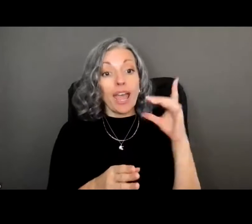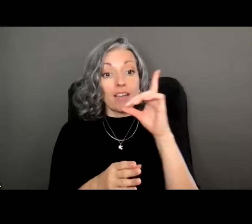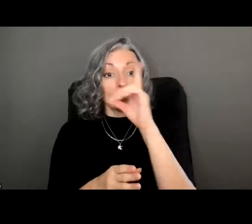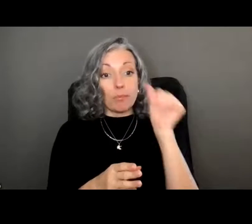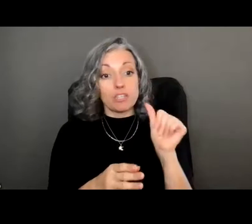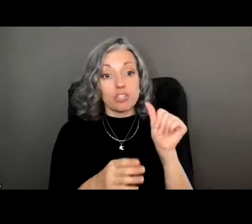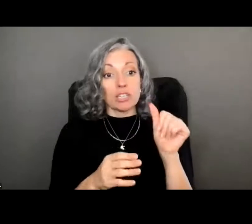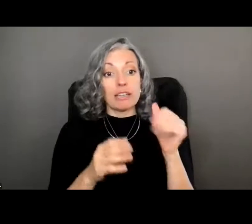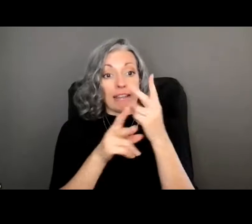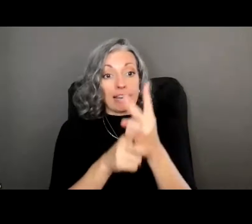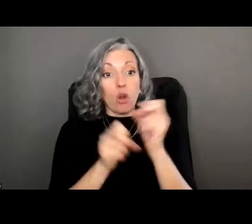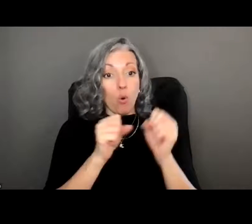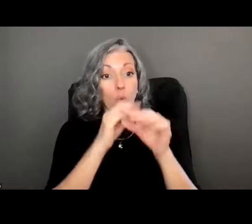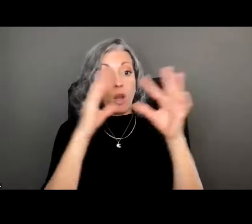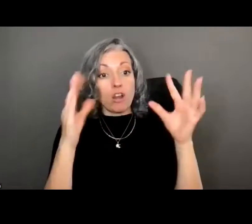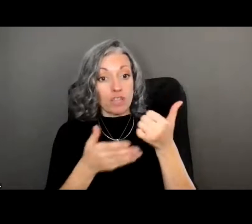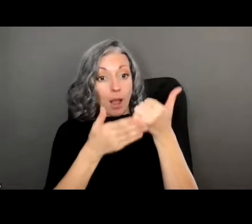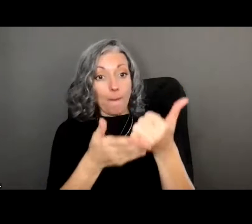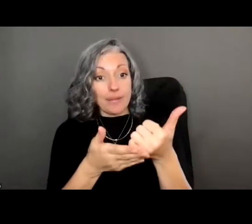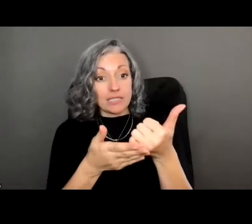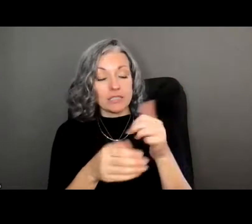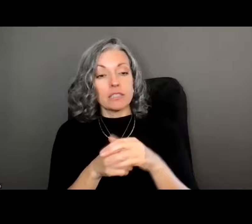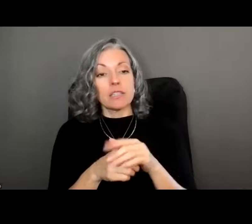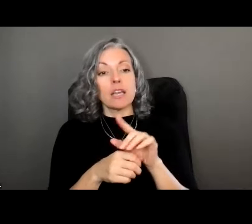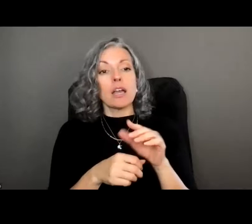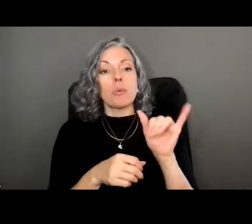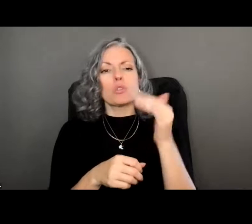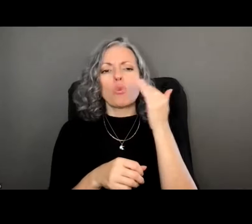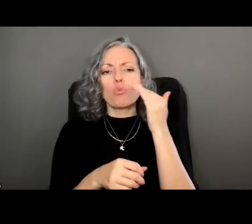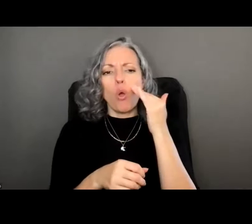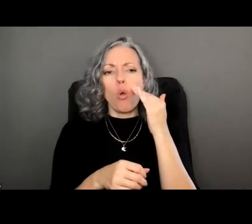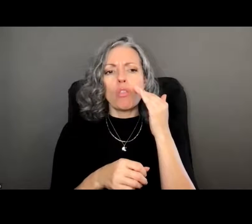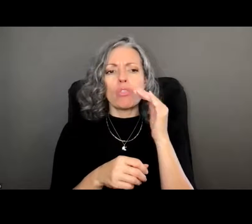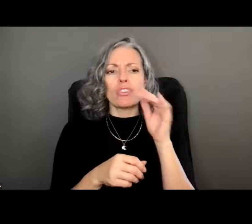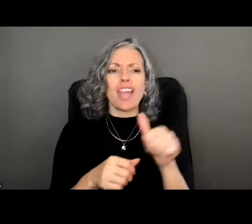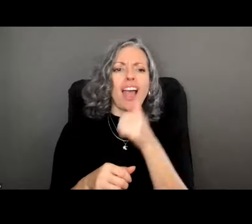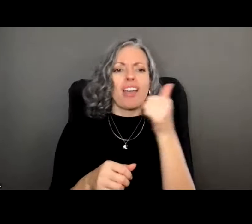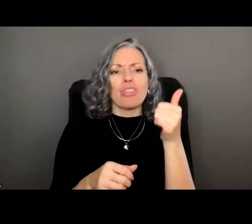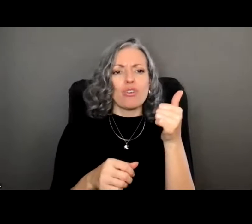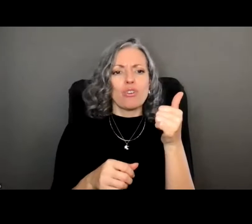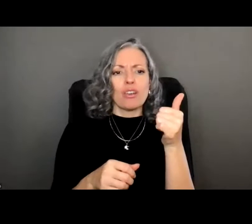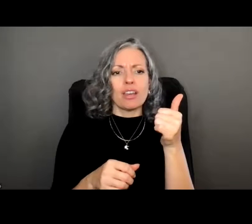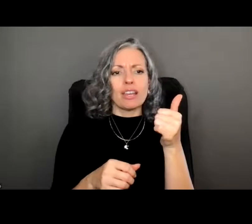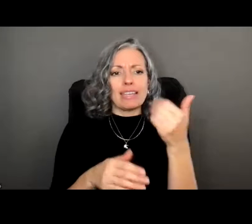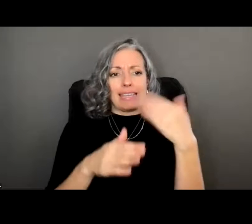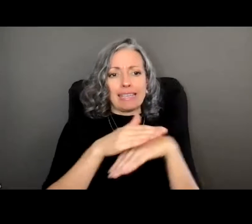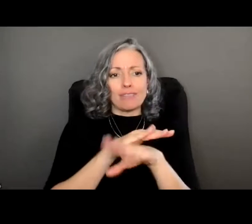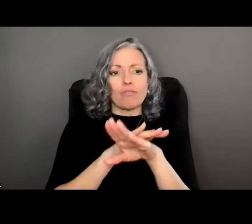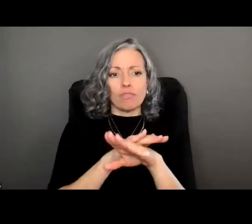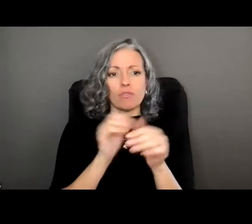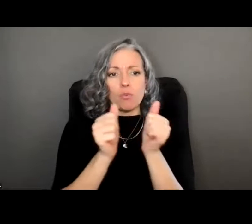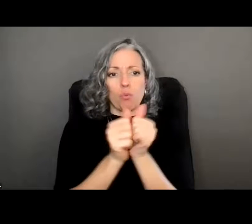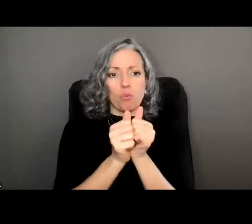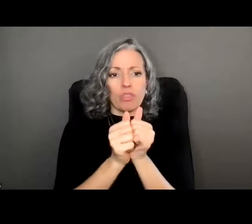early detection in the primary care setting, but we know that there's a lot of entry points in the health system where the care